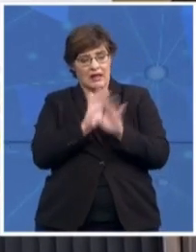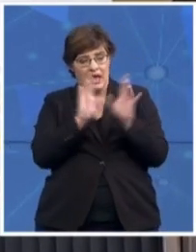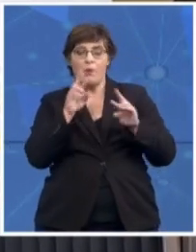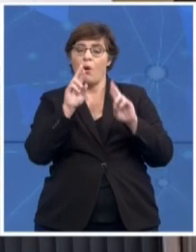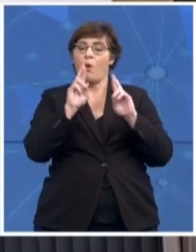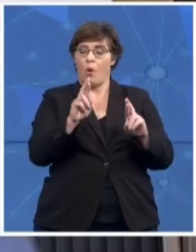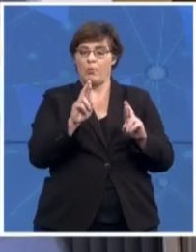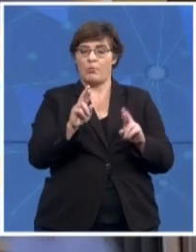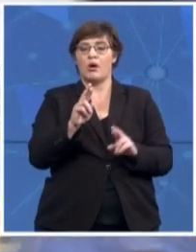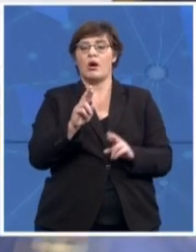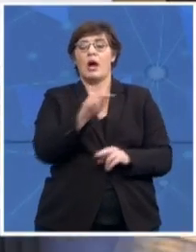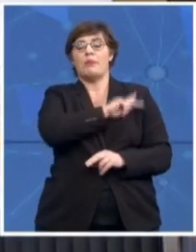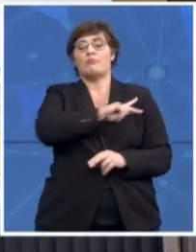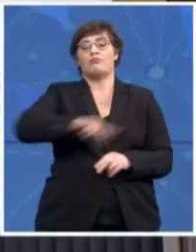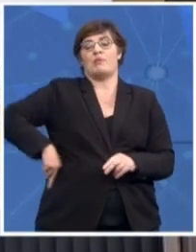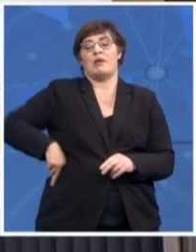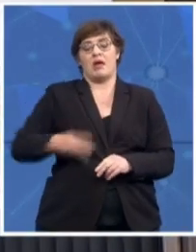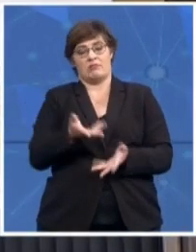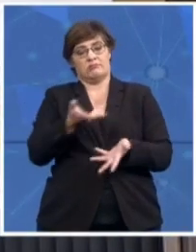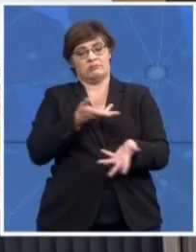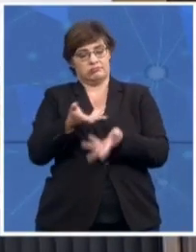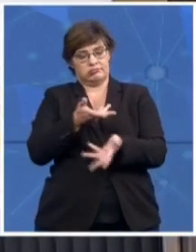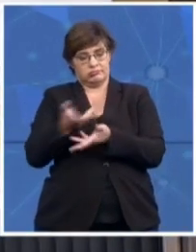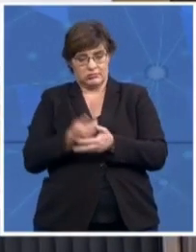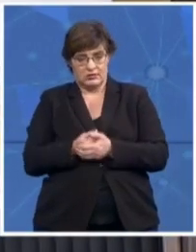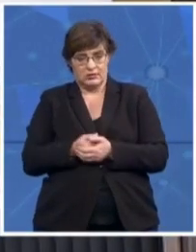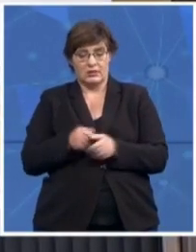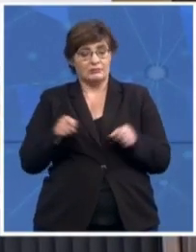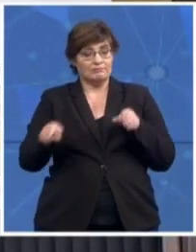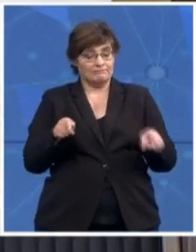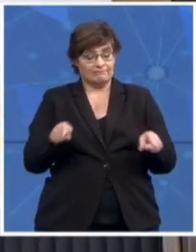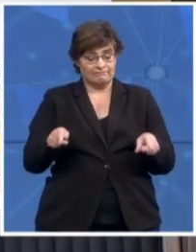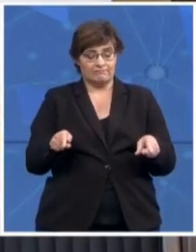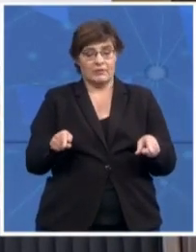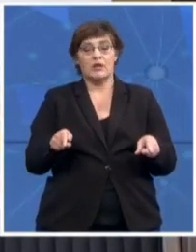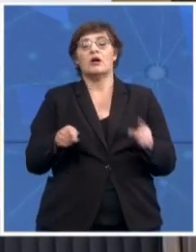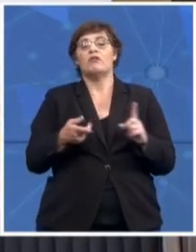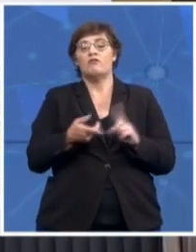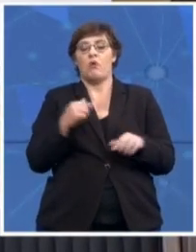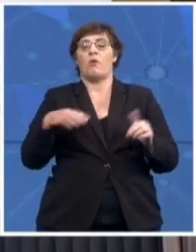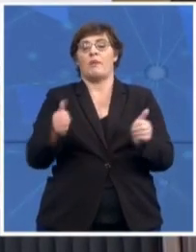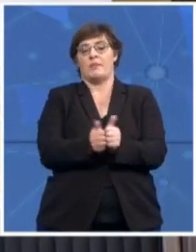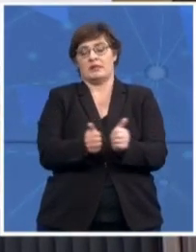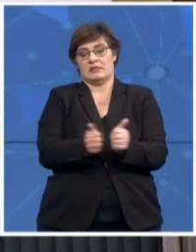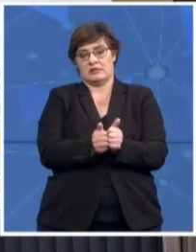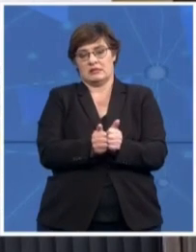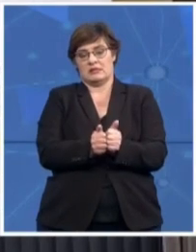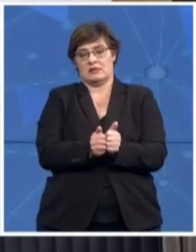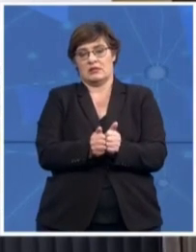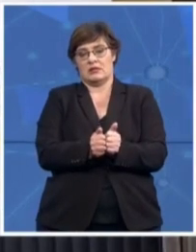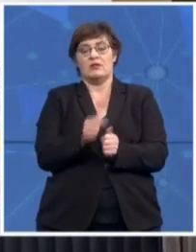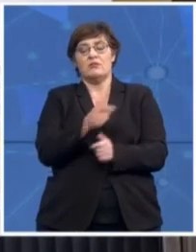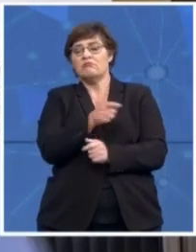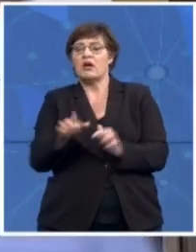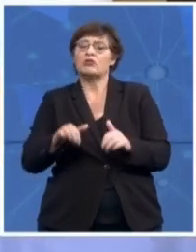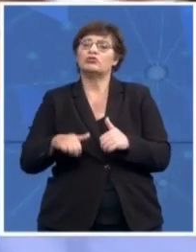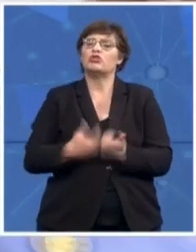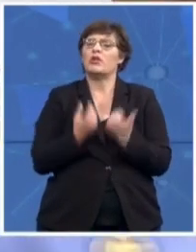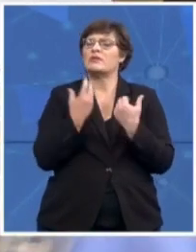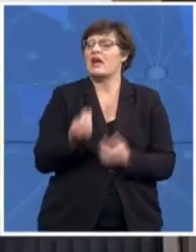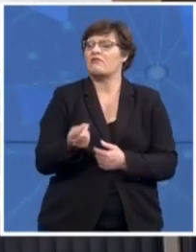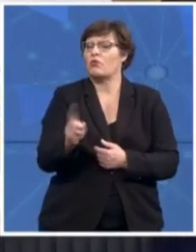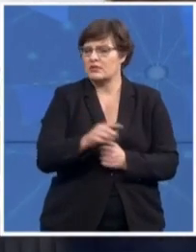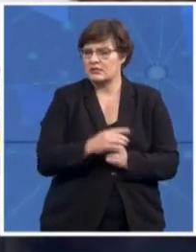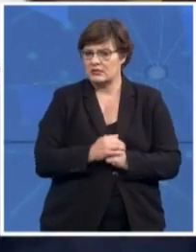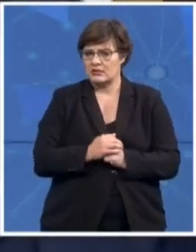Oscar Mabuyane and Sihle Zikalala, in terms of the partnership. What challenges do they have? What interventions are going to be brought onto the